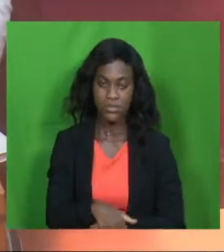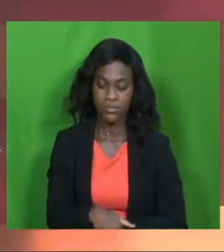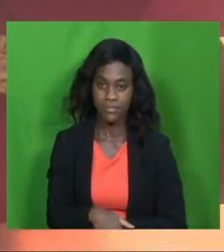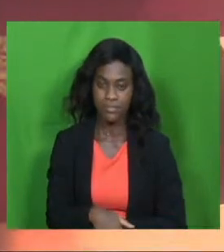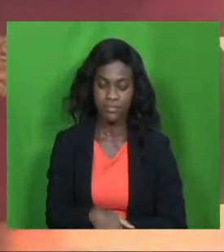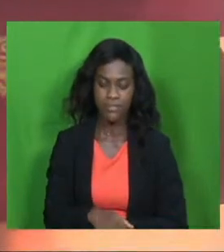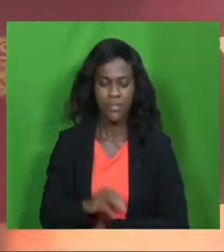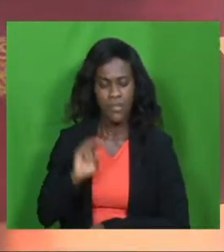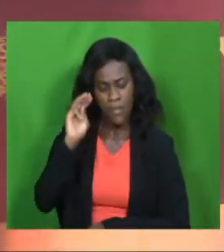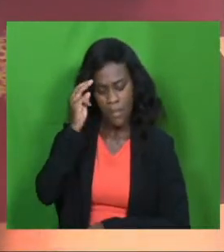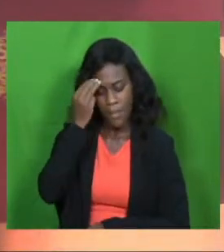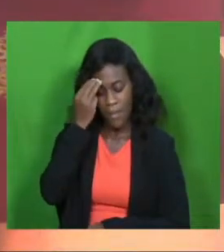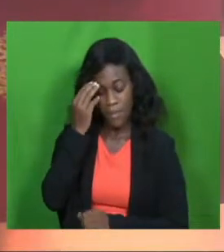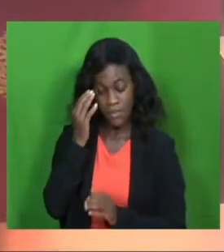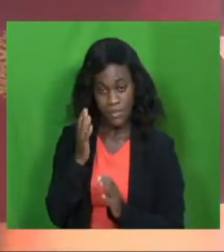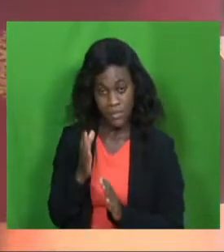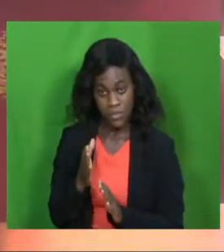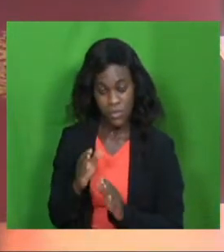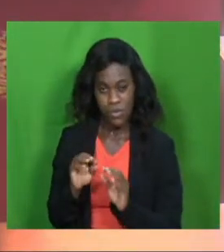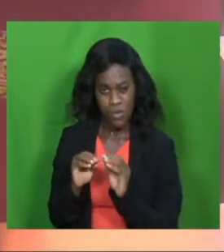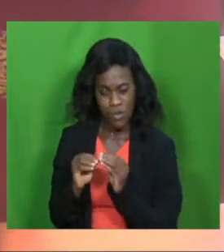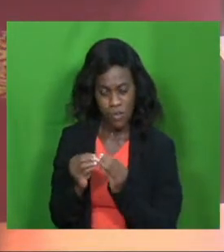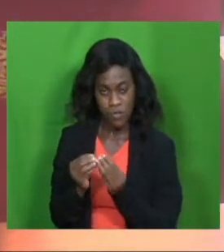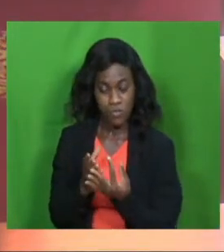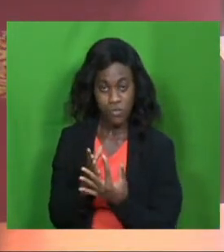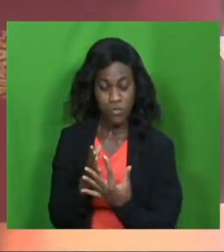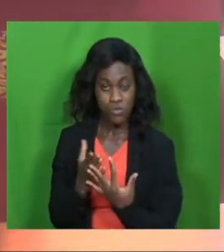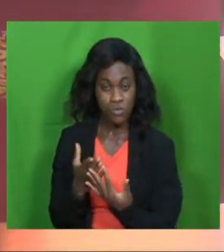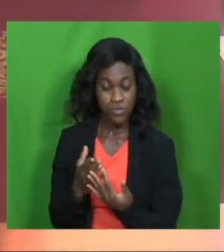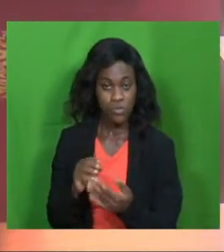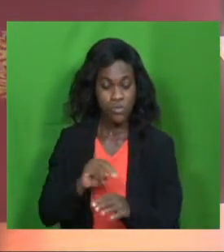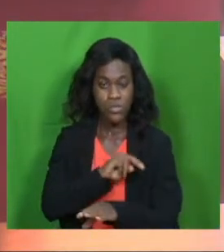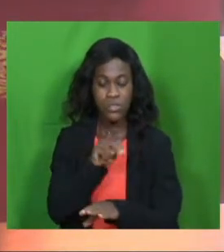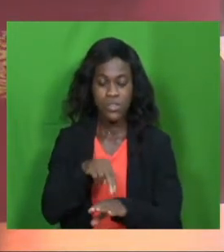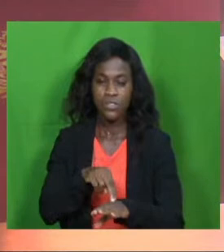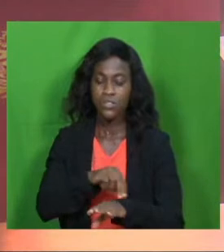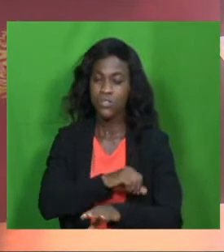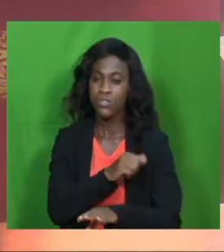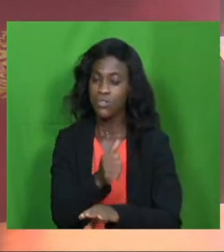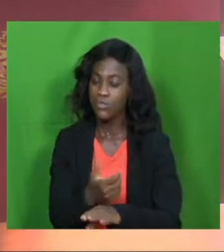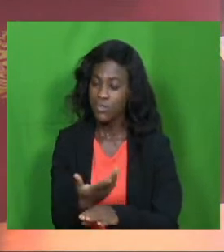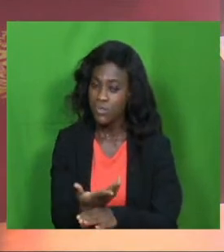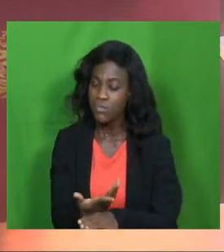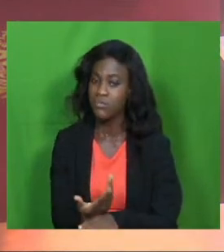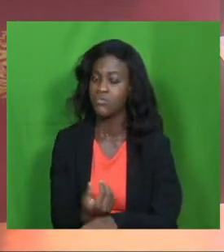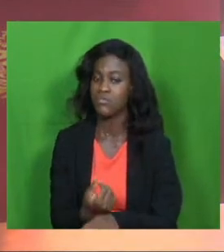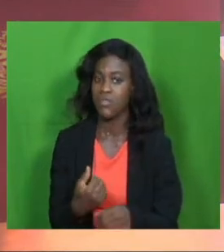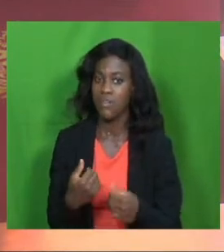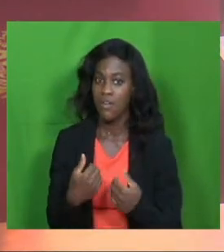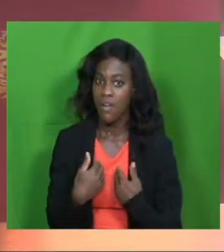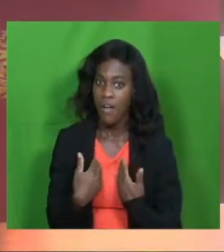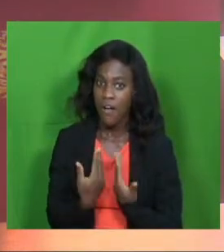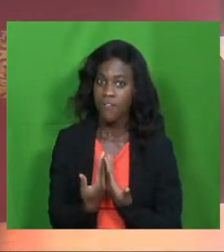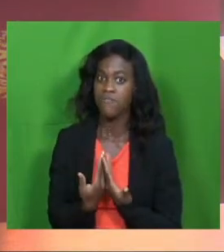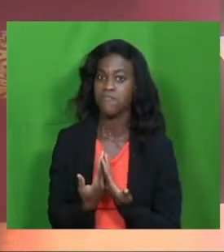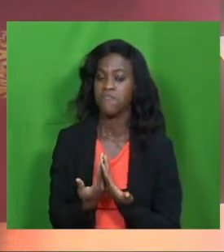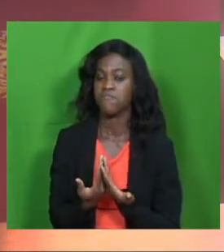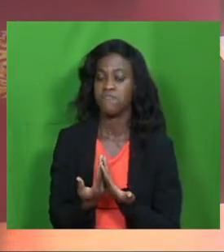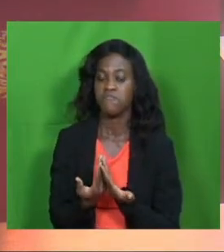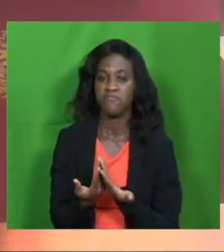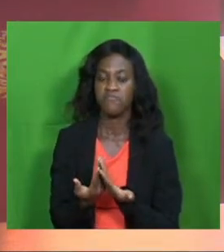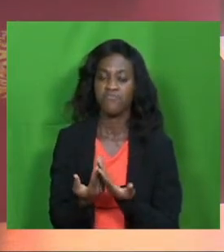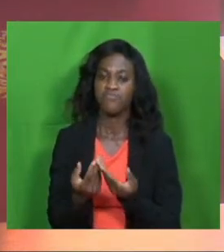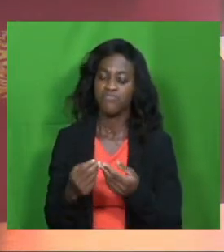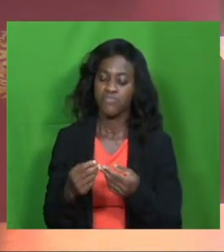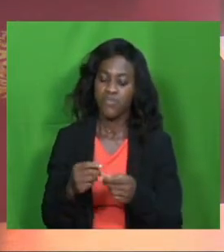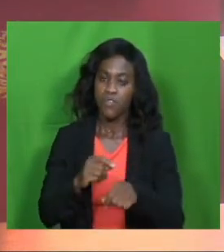Youth Authority, initiated the construction of 2 AstroTurfs, artificial football pitches, with auxiliary